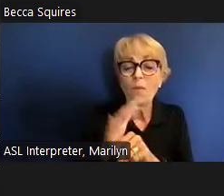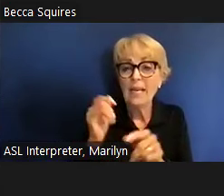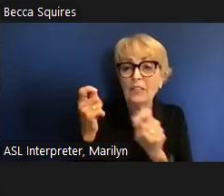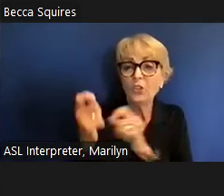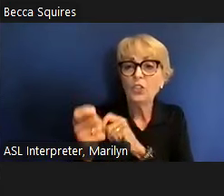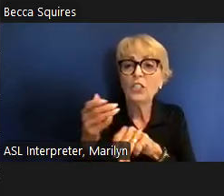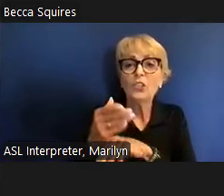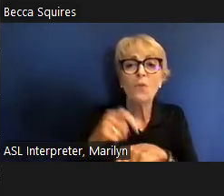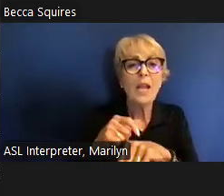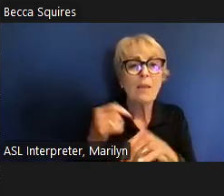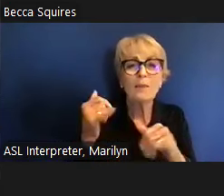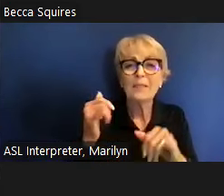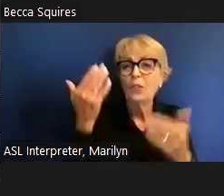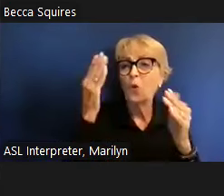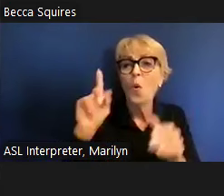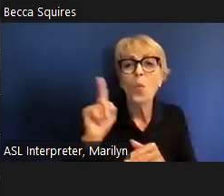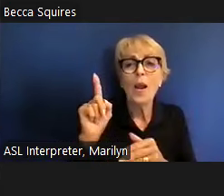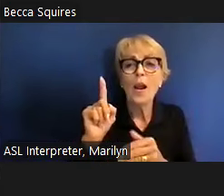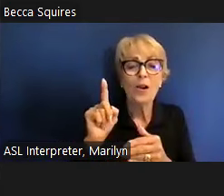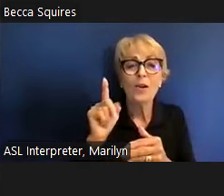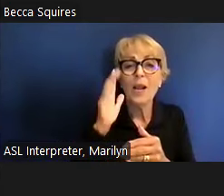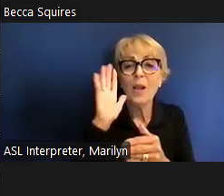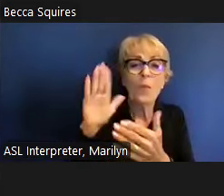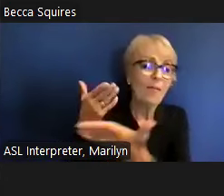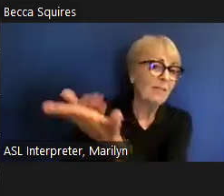We still don't know where it's going to end up.